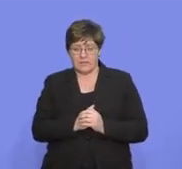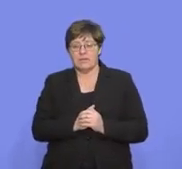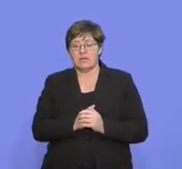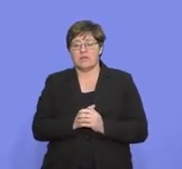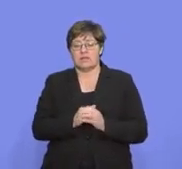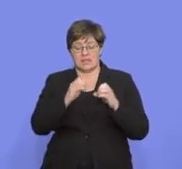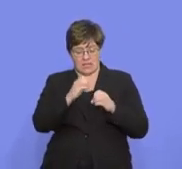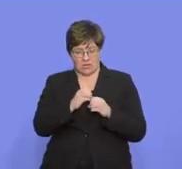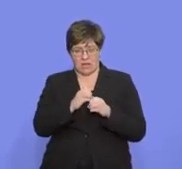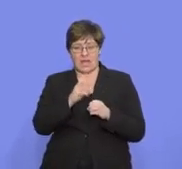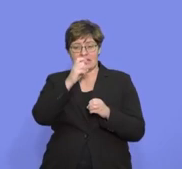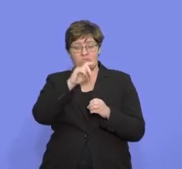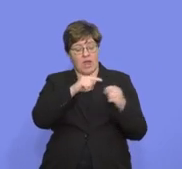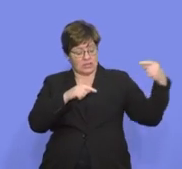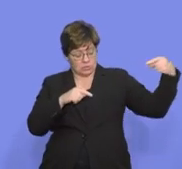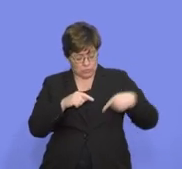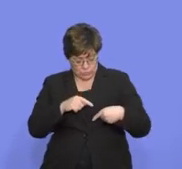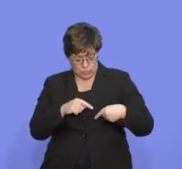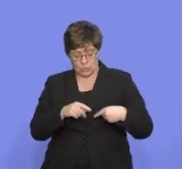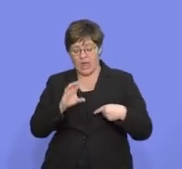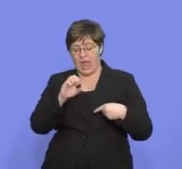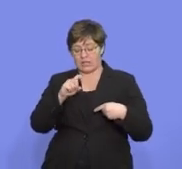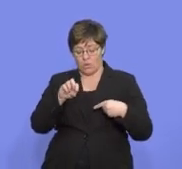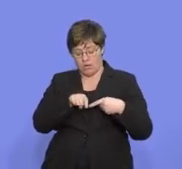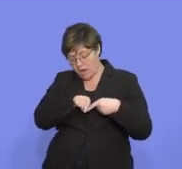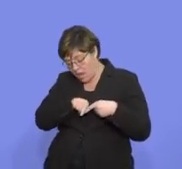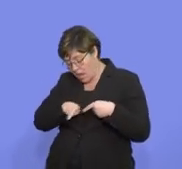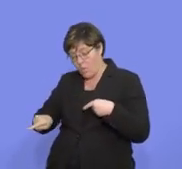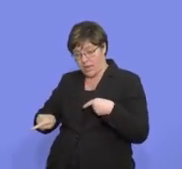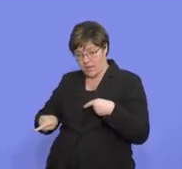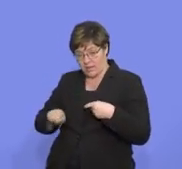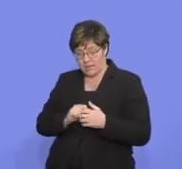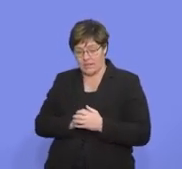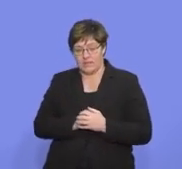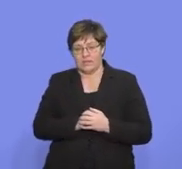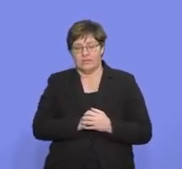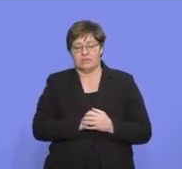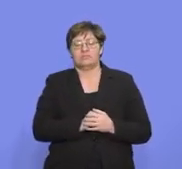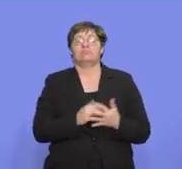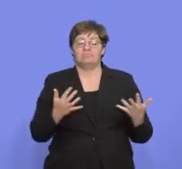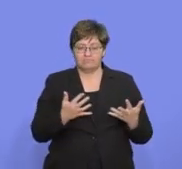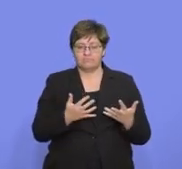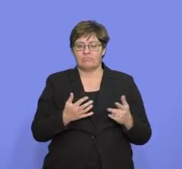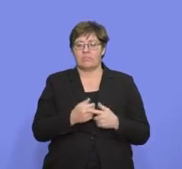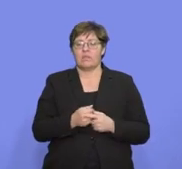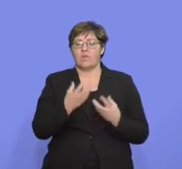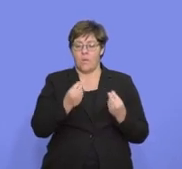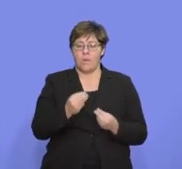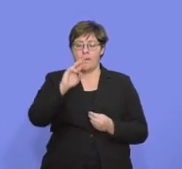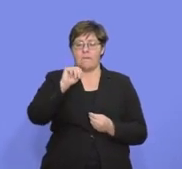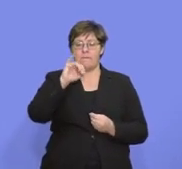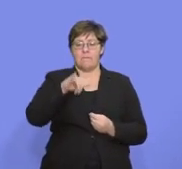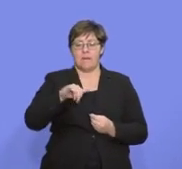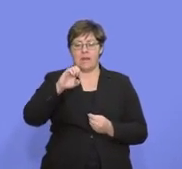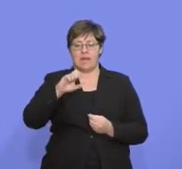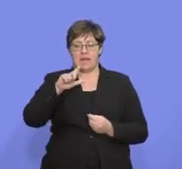central place here. The dendrites will take it towards it, and the axon will take the impulse away from it. That is where the myelin sheath